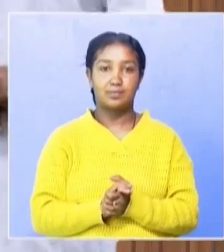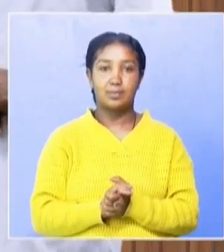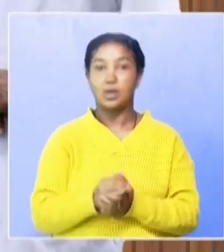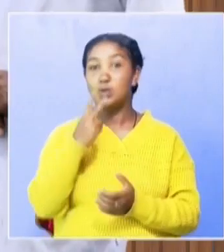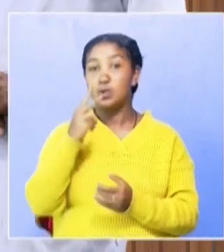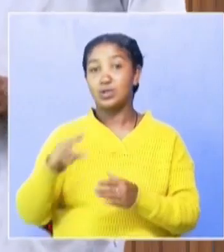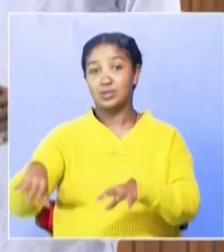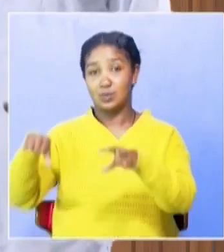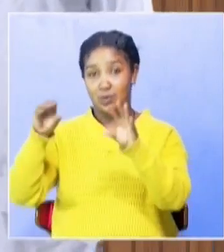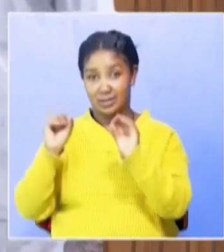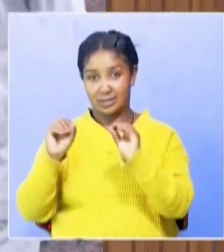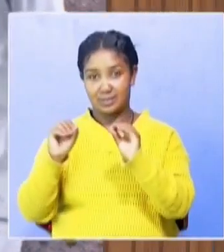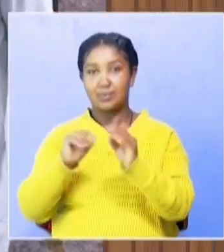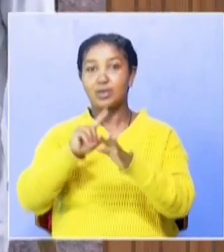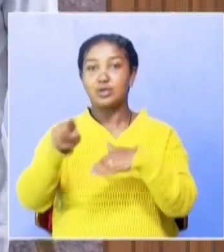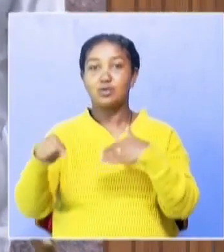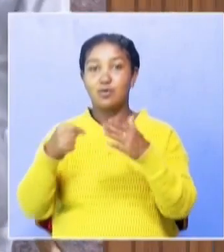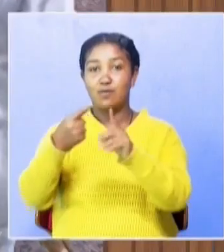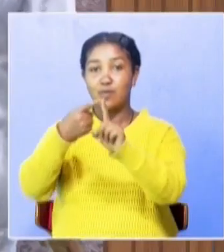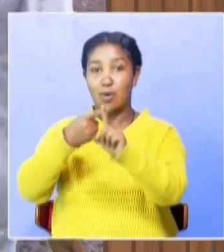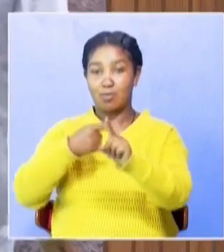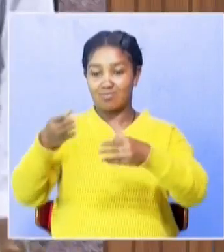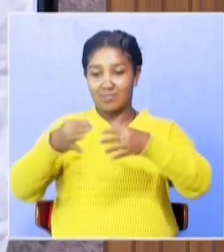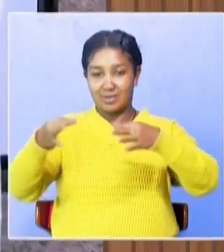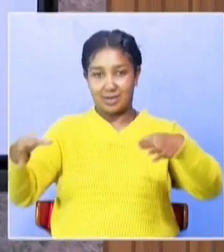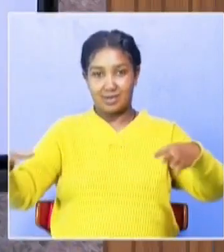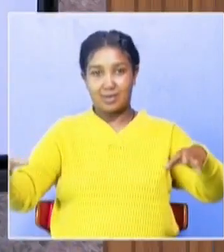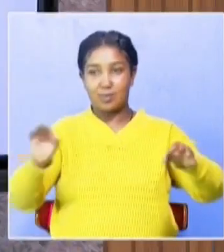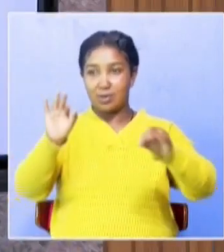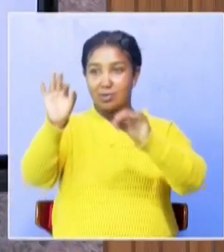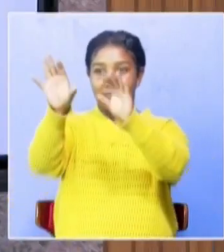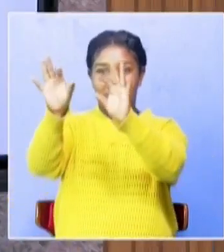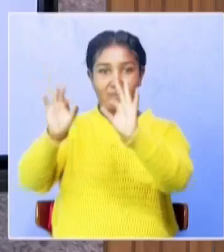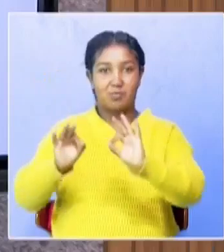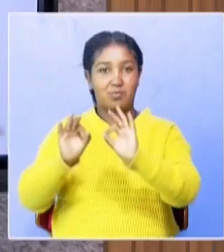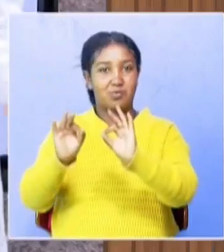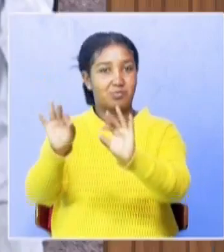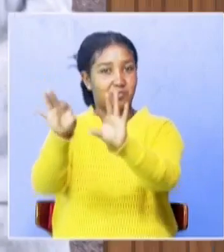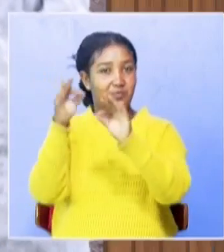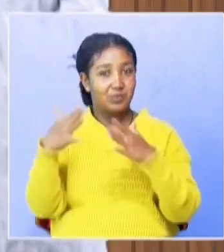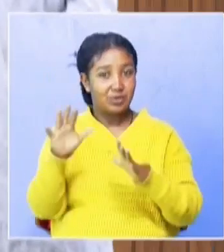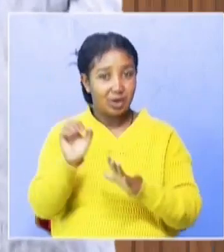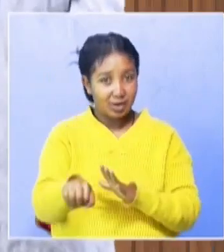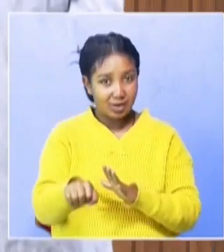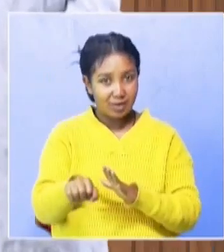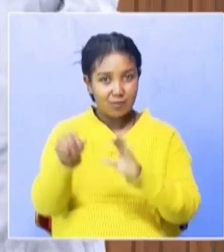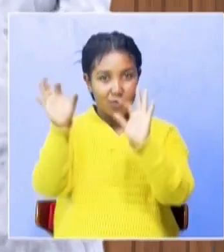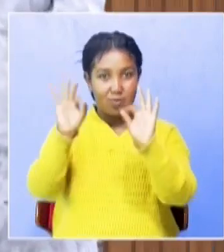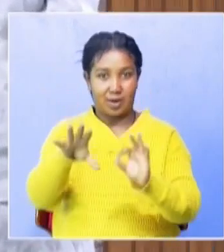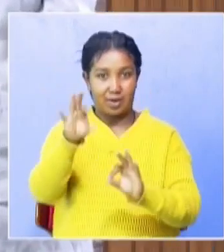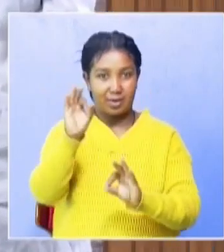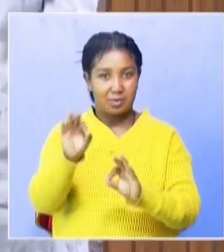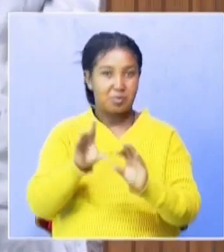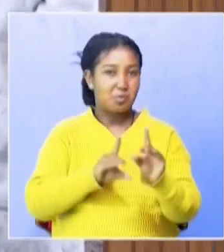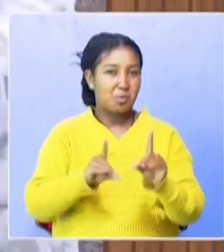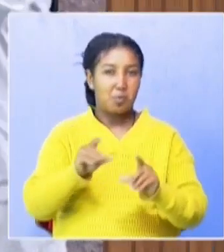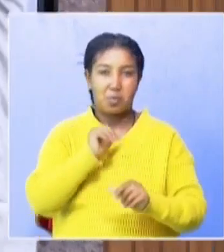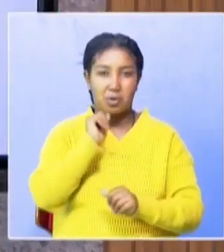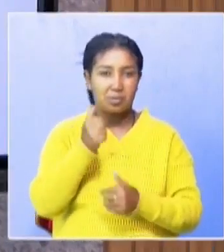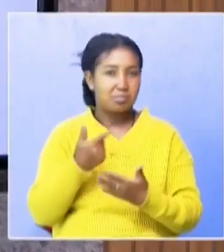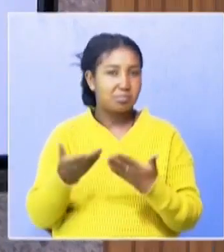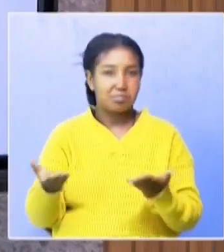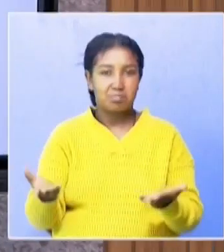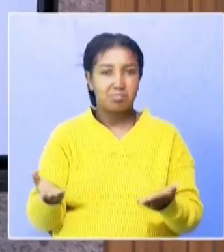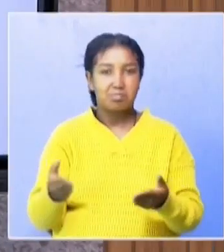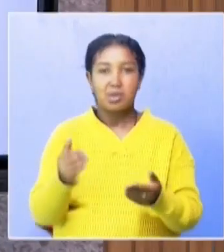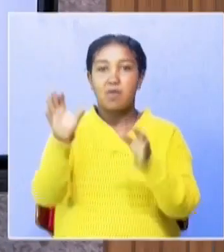Look, students. So from the sentence, we derived what? The form easily. So don't worry, because you